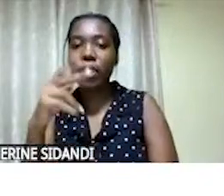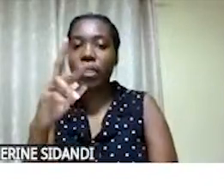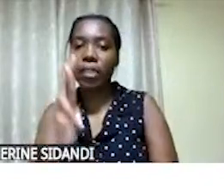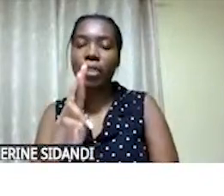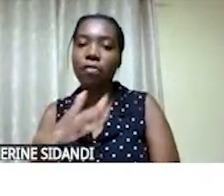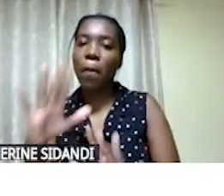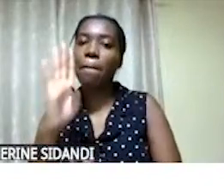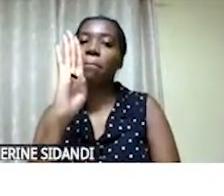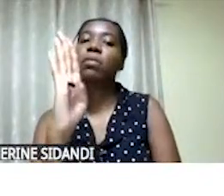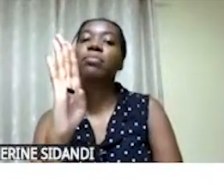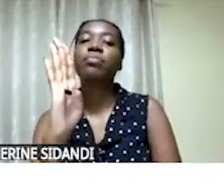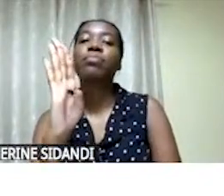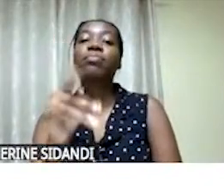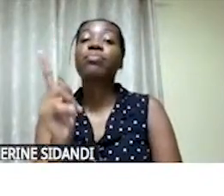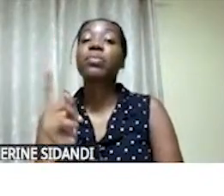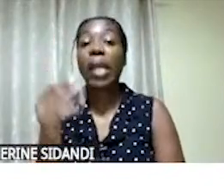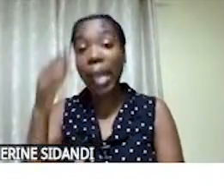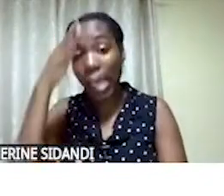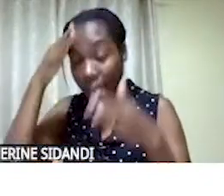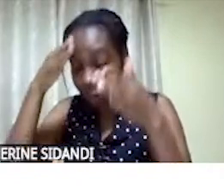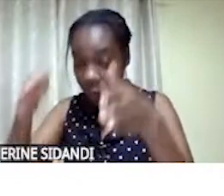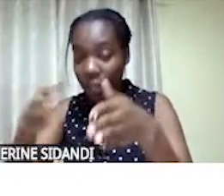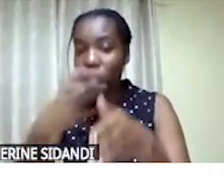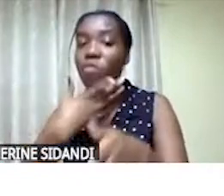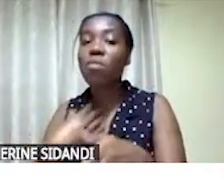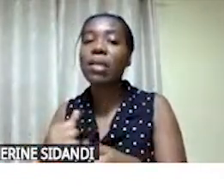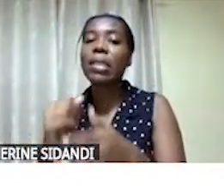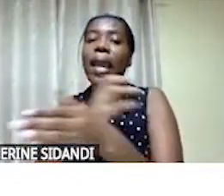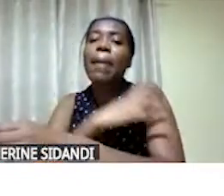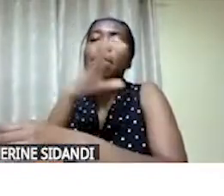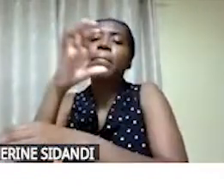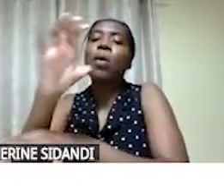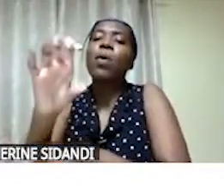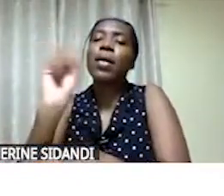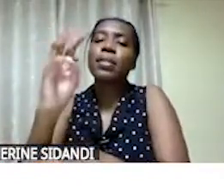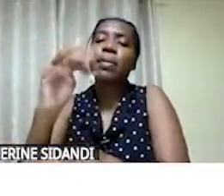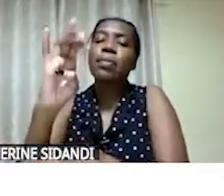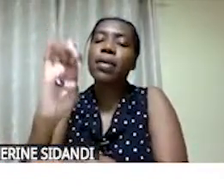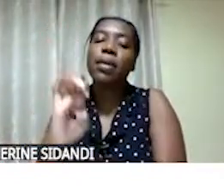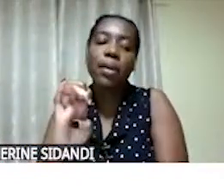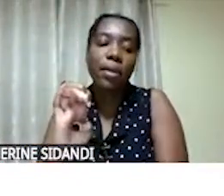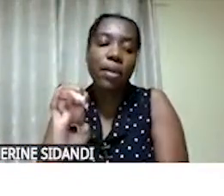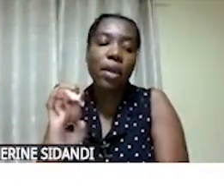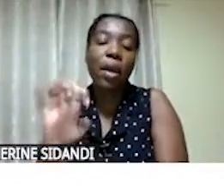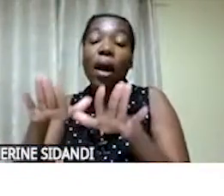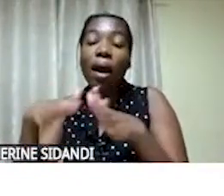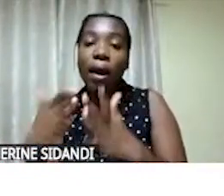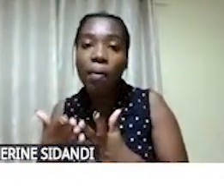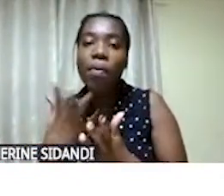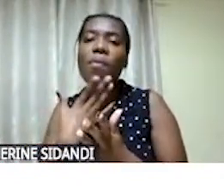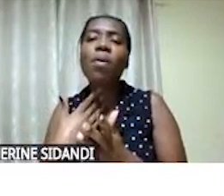is to transform or empower SMEs, yeah, through people's strategy or something like